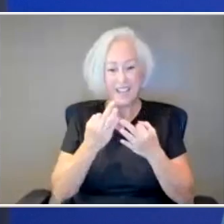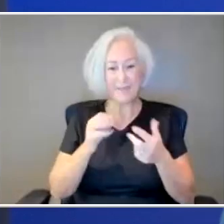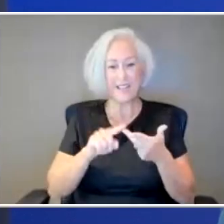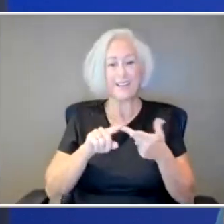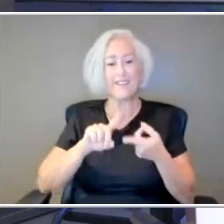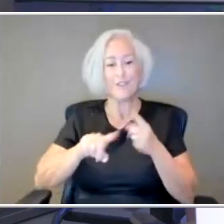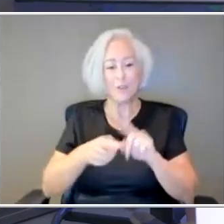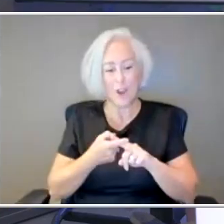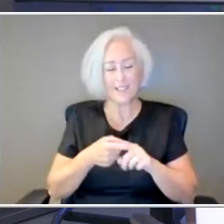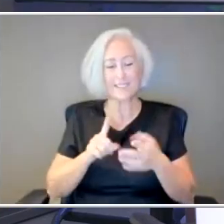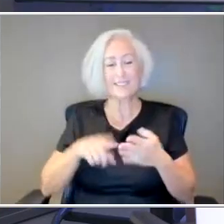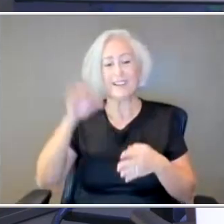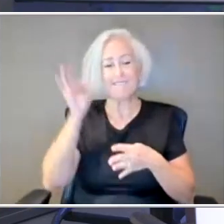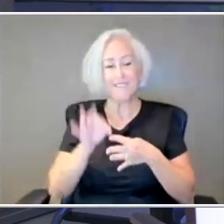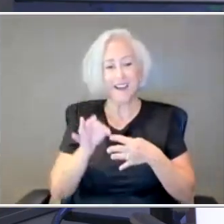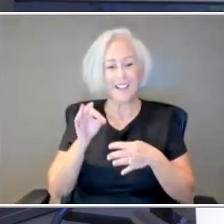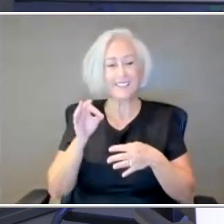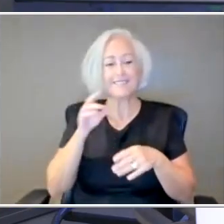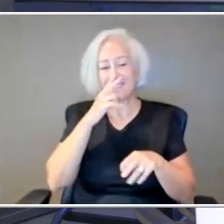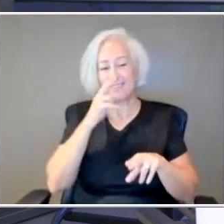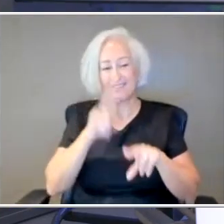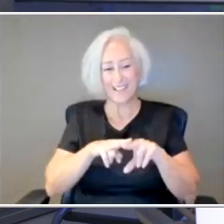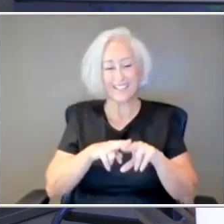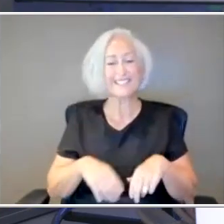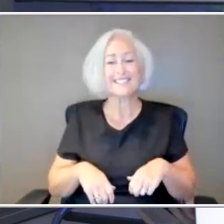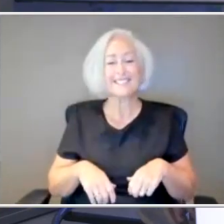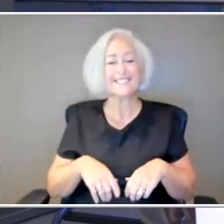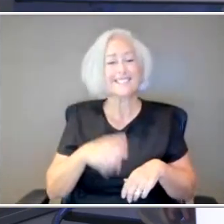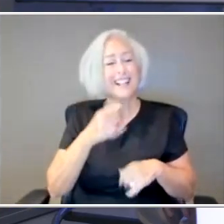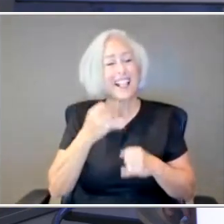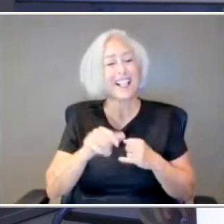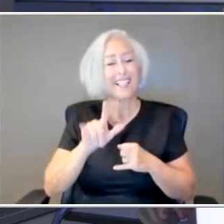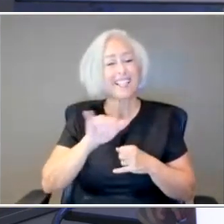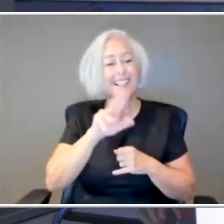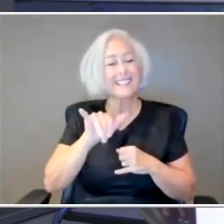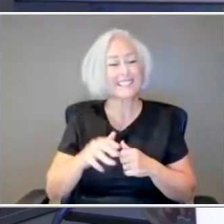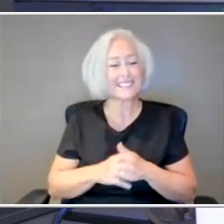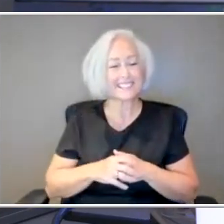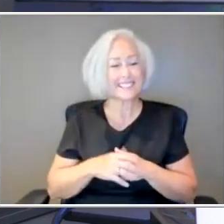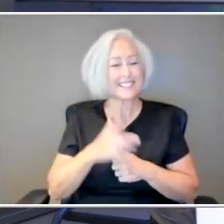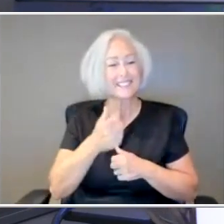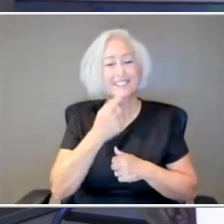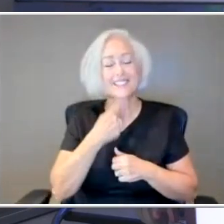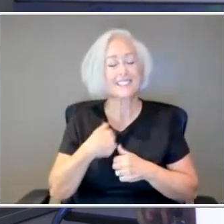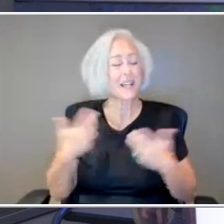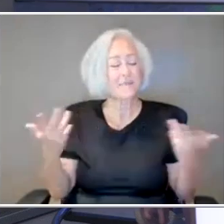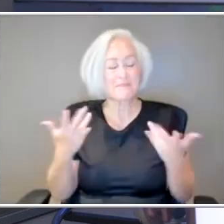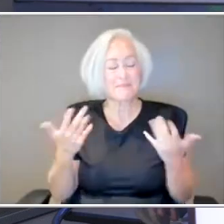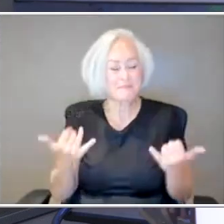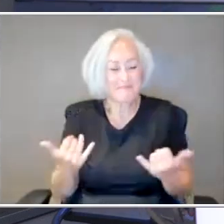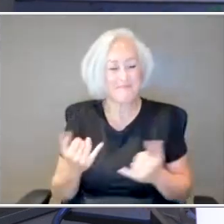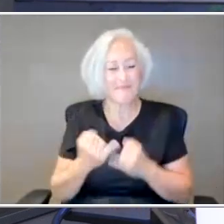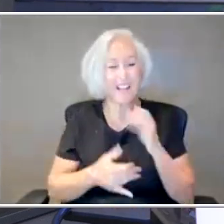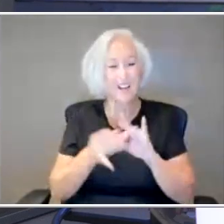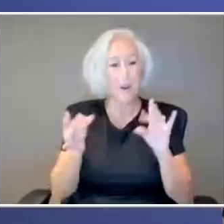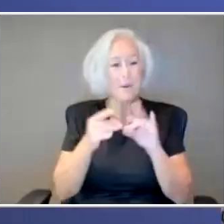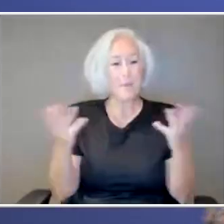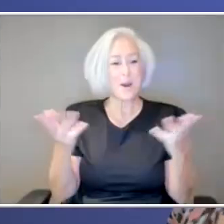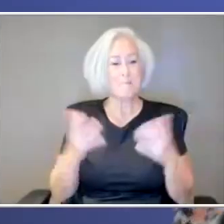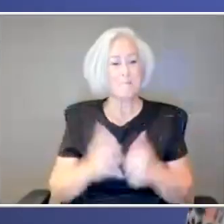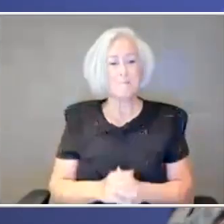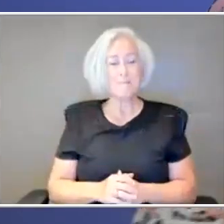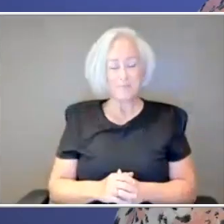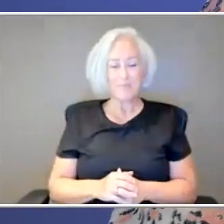life. Lindsay, I'm going to let you wrap us up today. What do you want us to take away from this conversation? Like